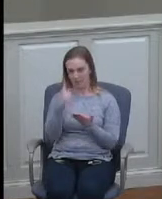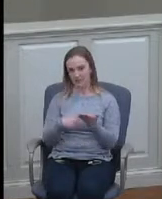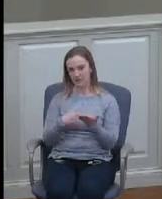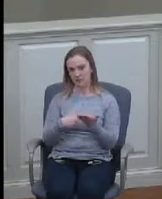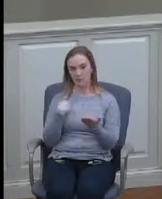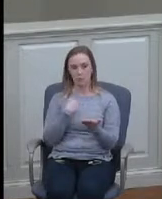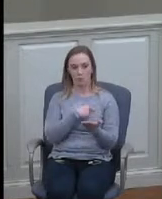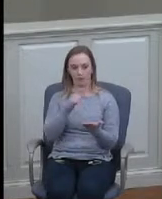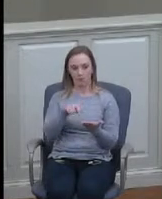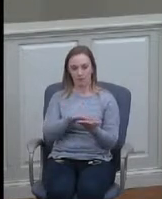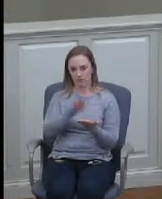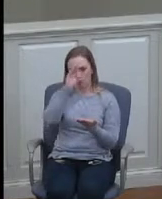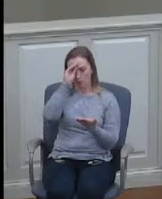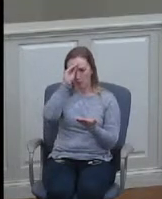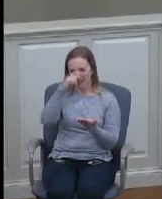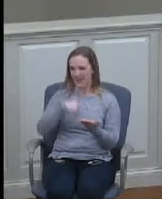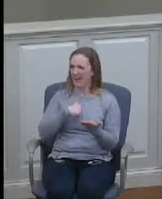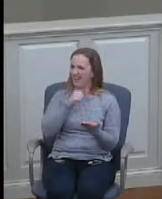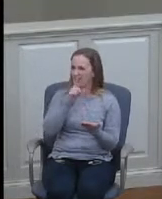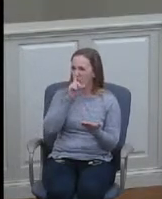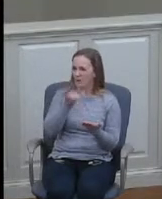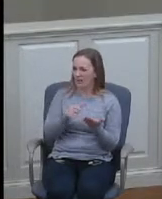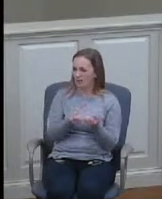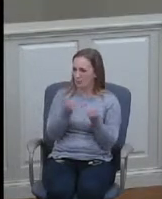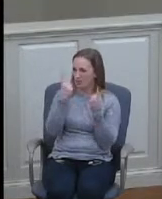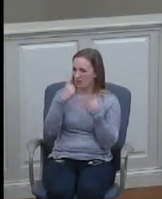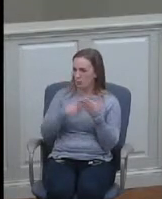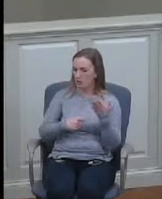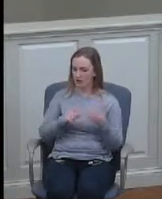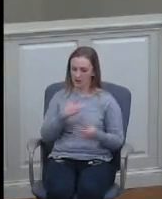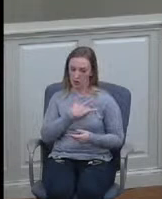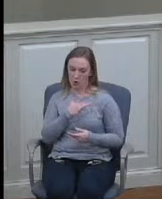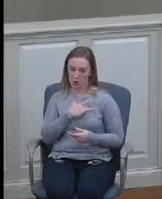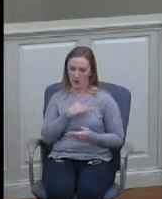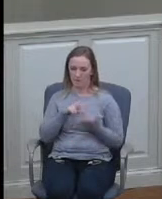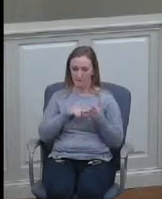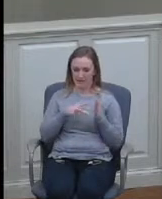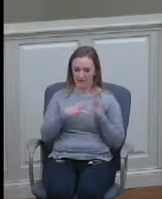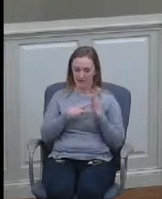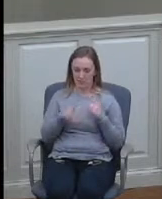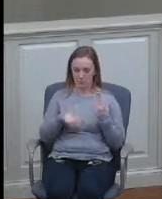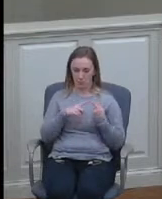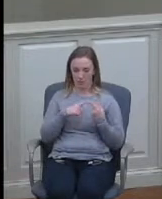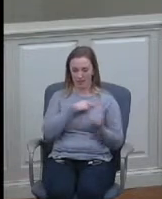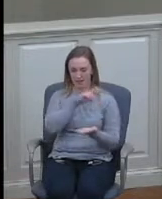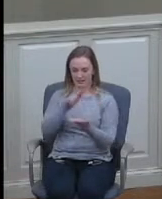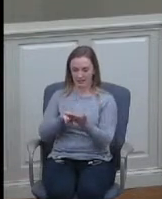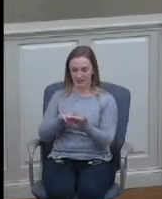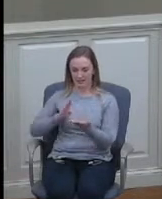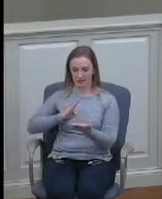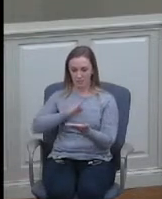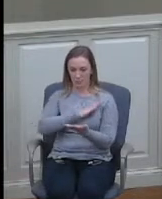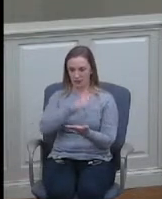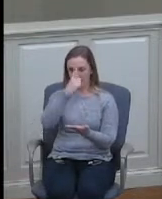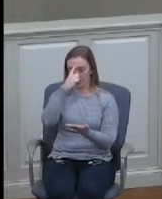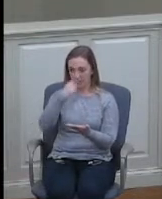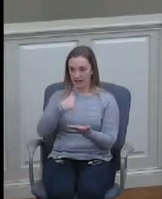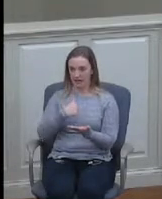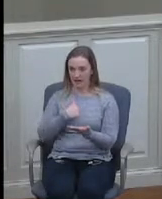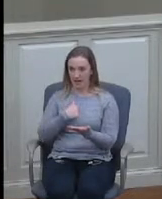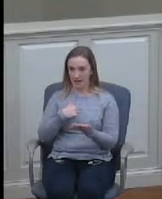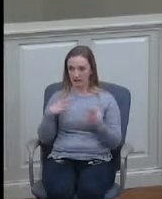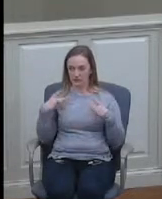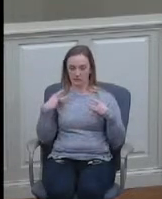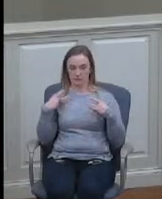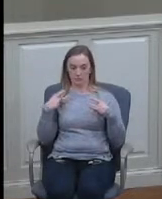I didn't really understand what the Heart was when I signed on to the board. And I think I caught a lot of that negative